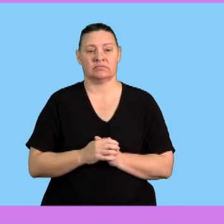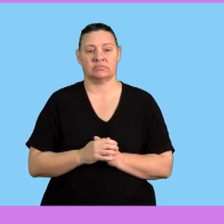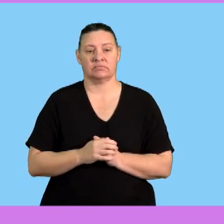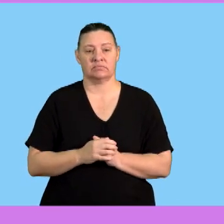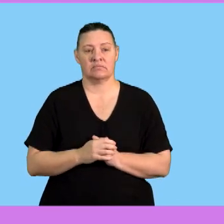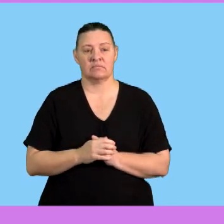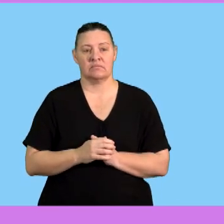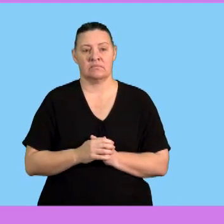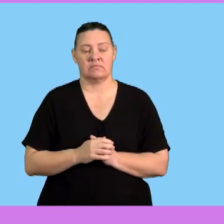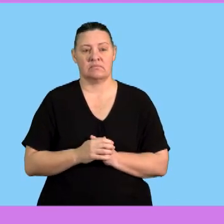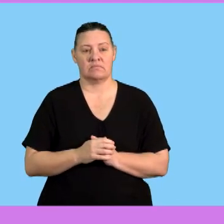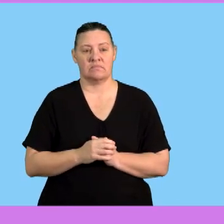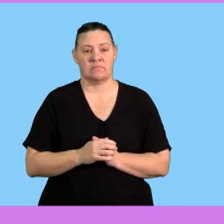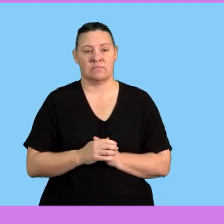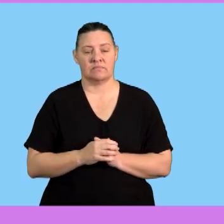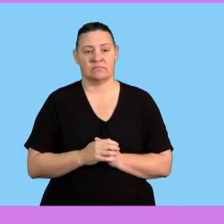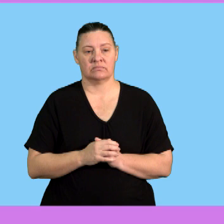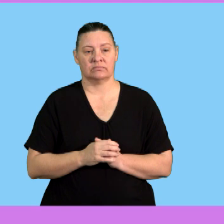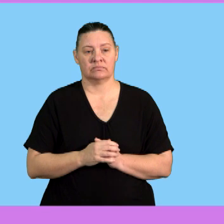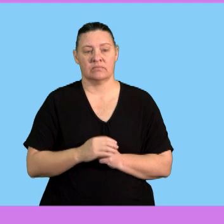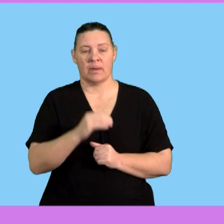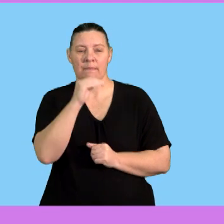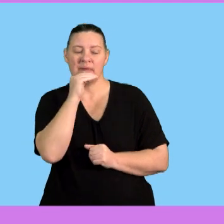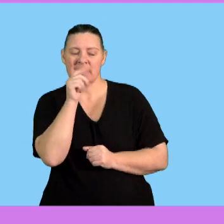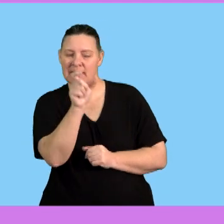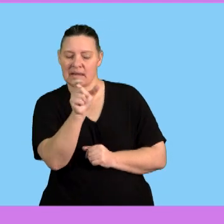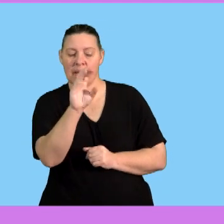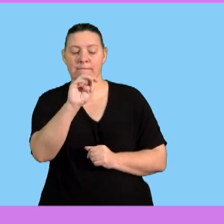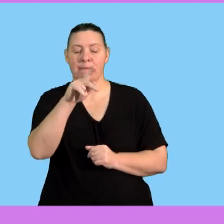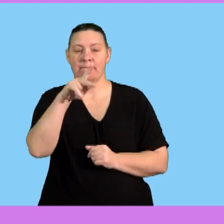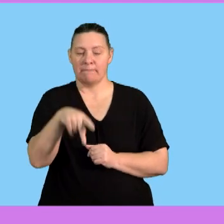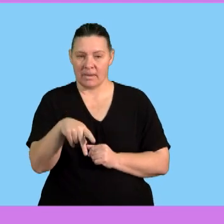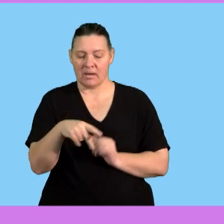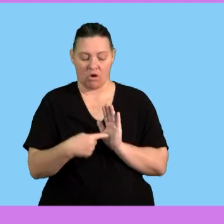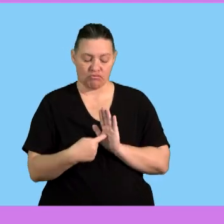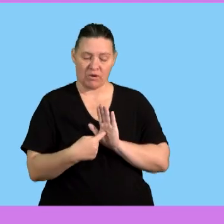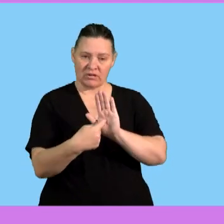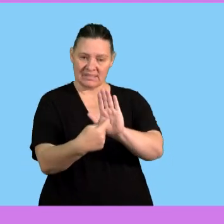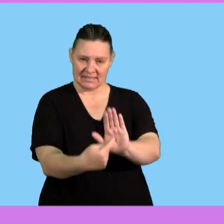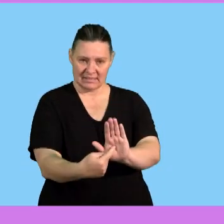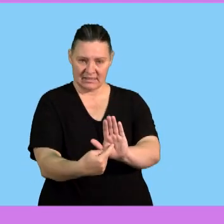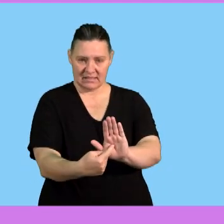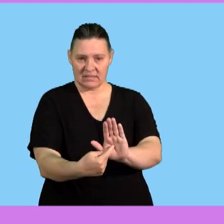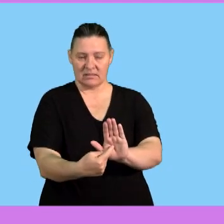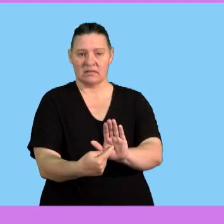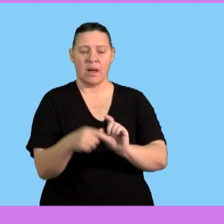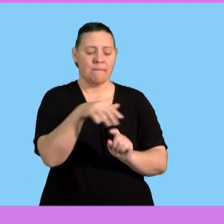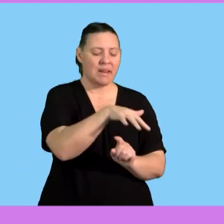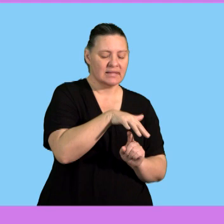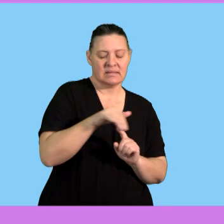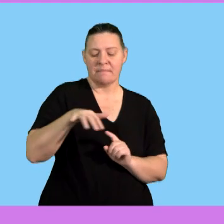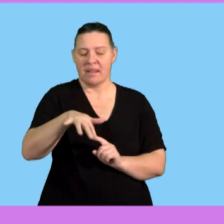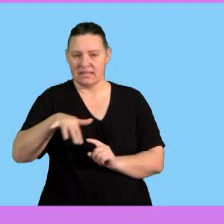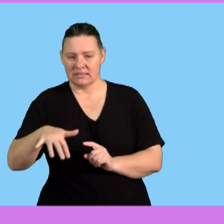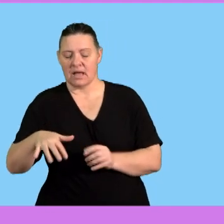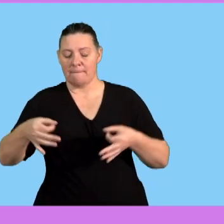under that we will look at the maps, or the definition will be maps are a representation of